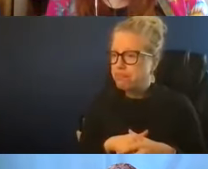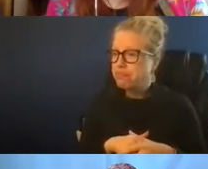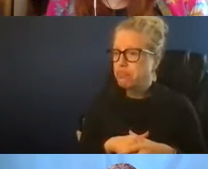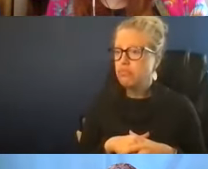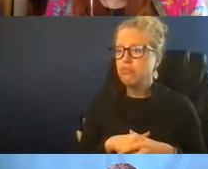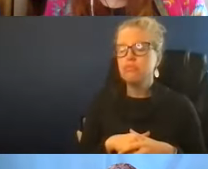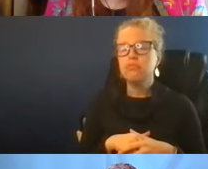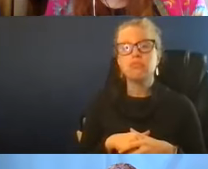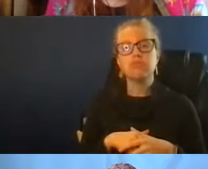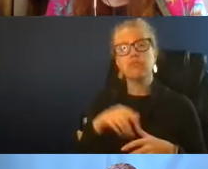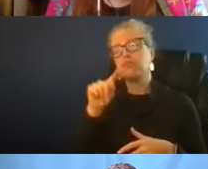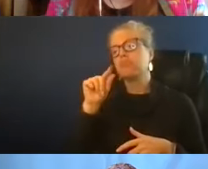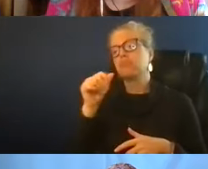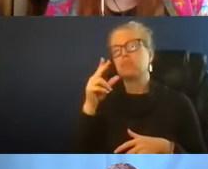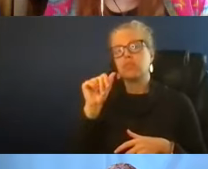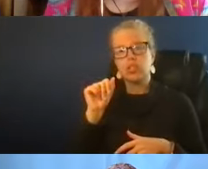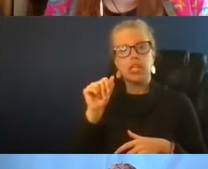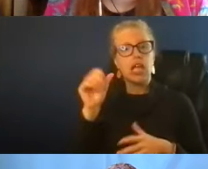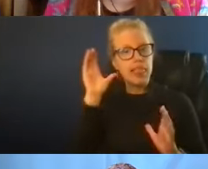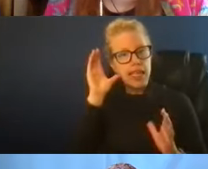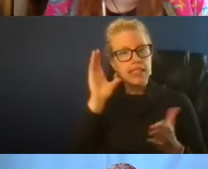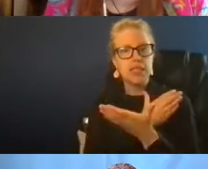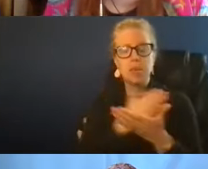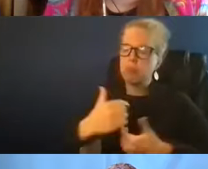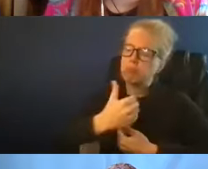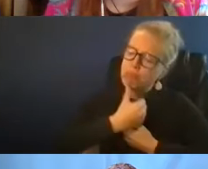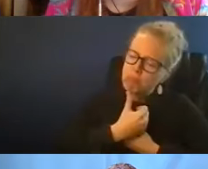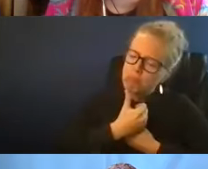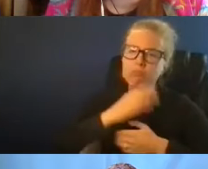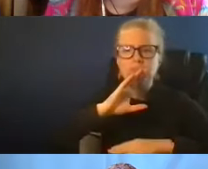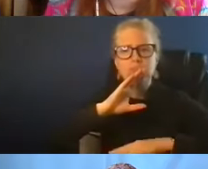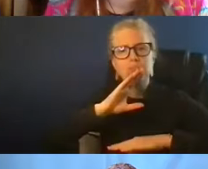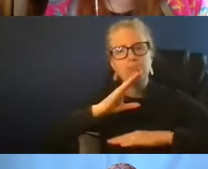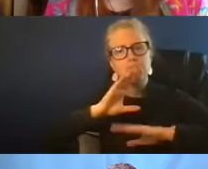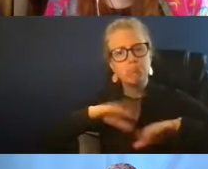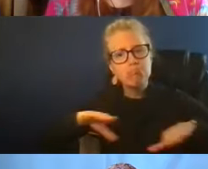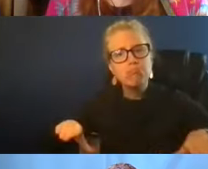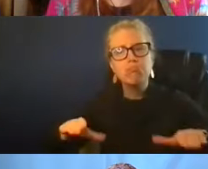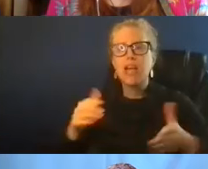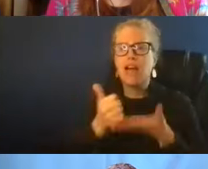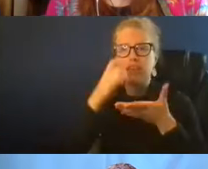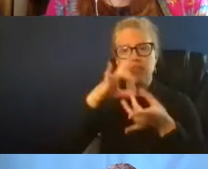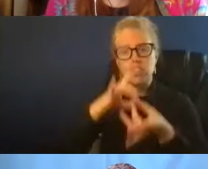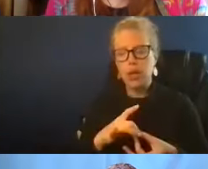Tasha has decided that listening to music and hugging her kid are really helpful grounding techniques for her. as well